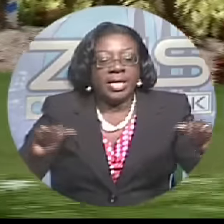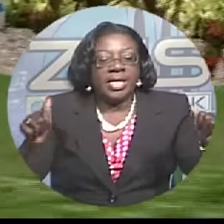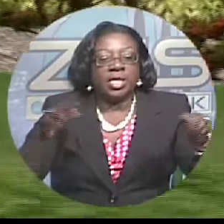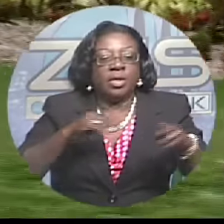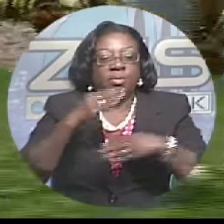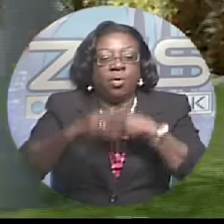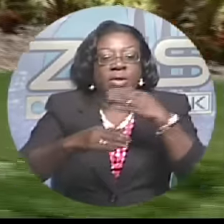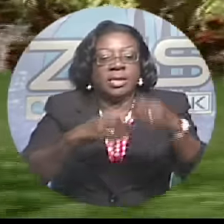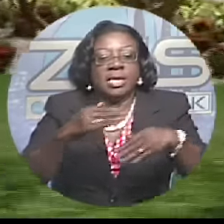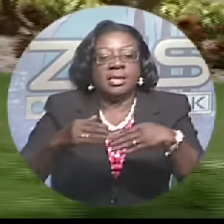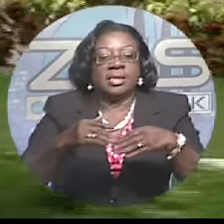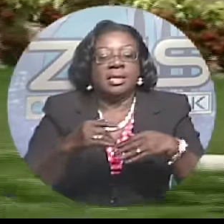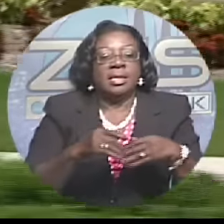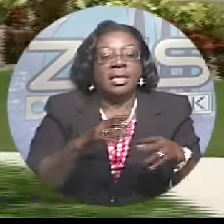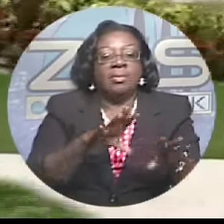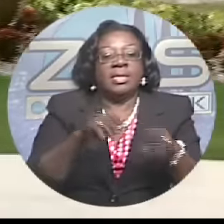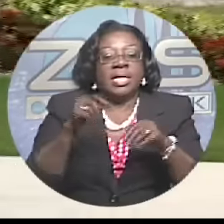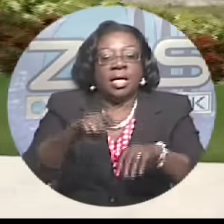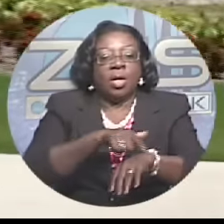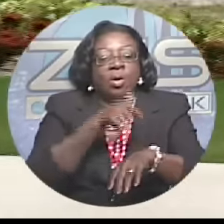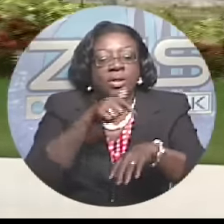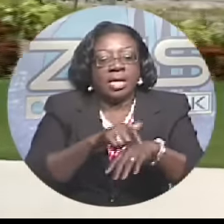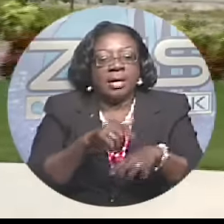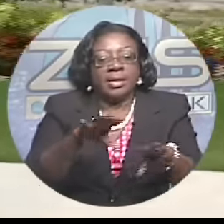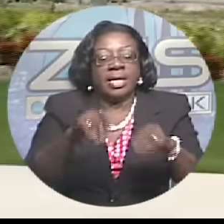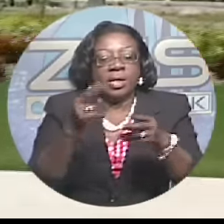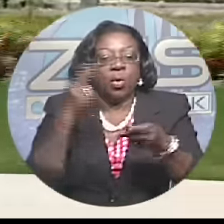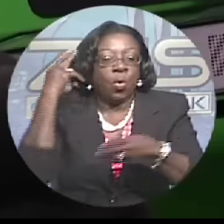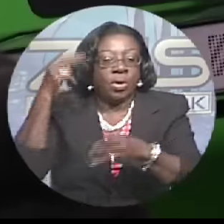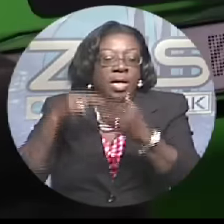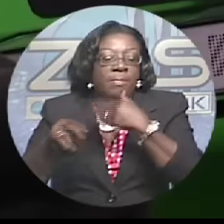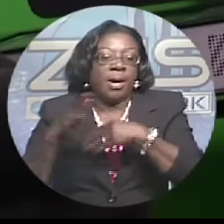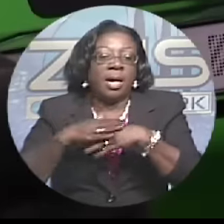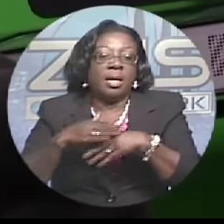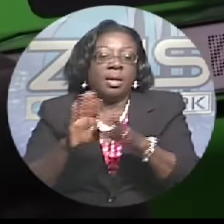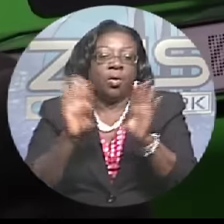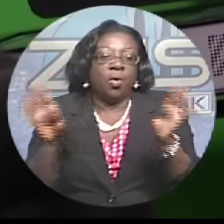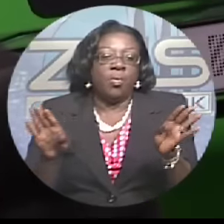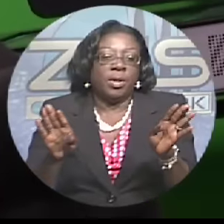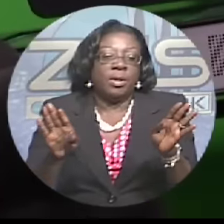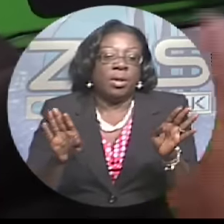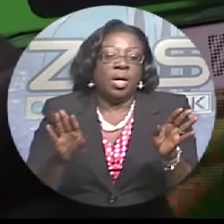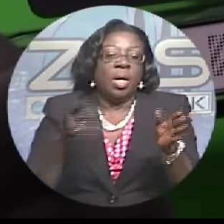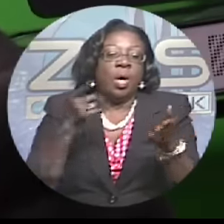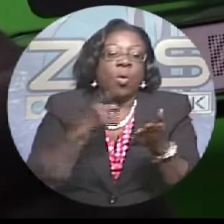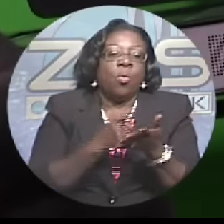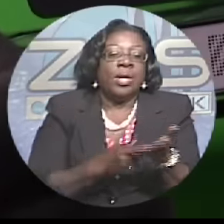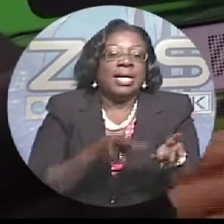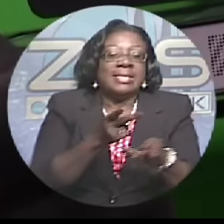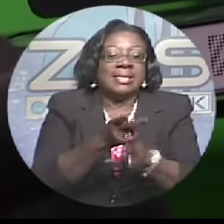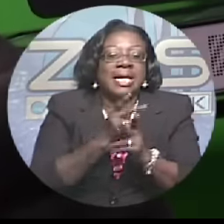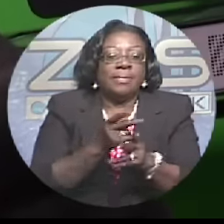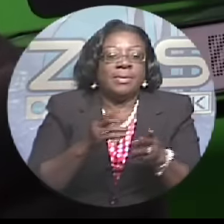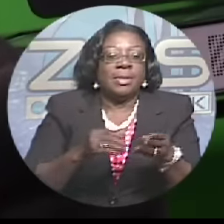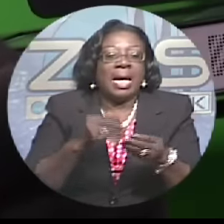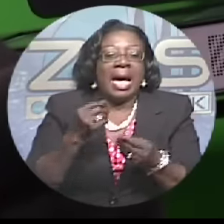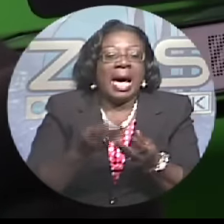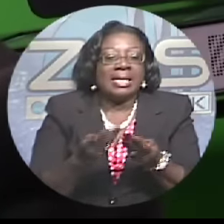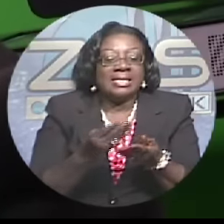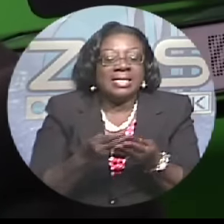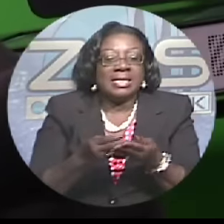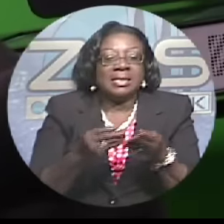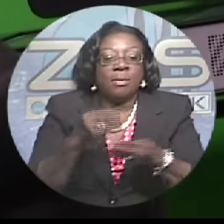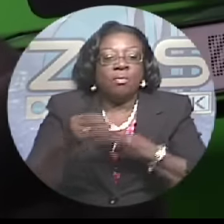to take to get the resort back on track, opened, and creditors paid. Chapter 11 process would have kept the asset moving, would have